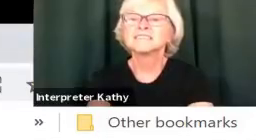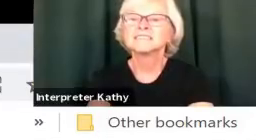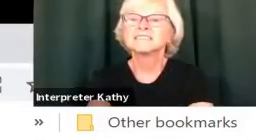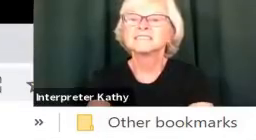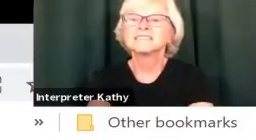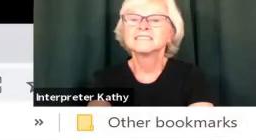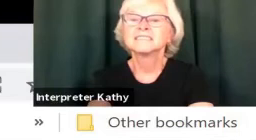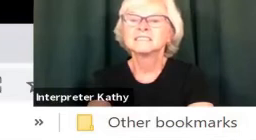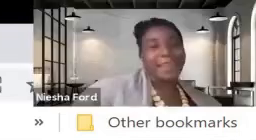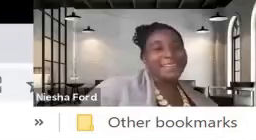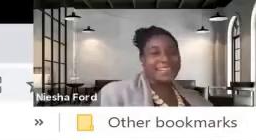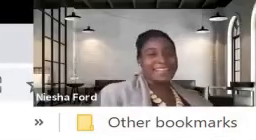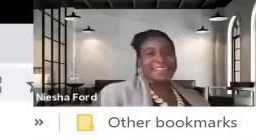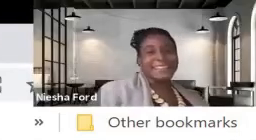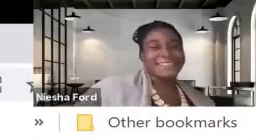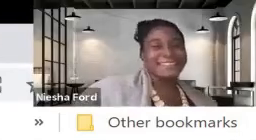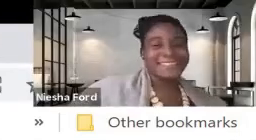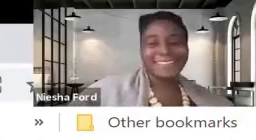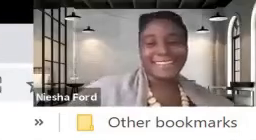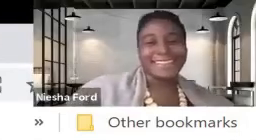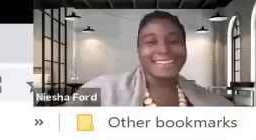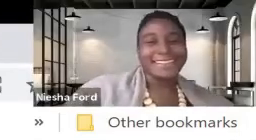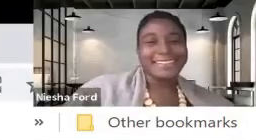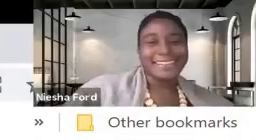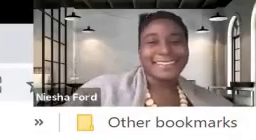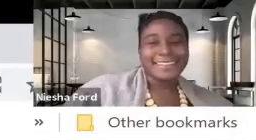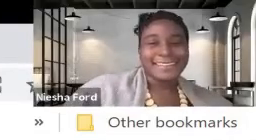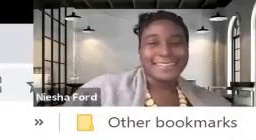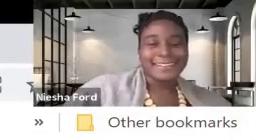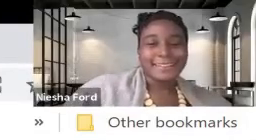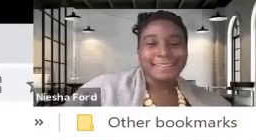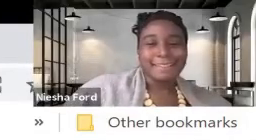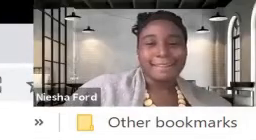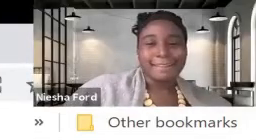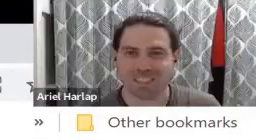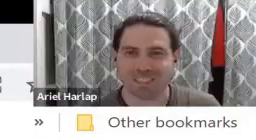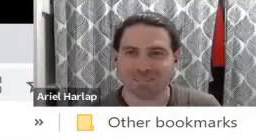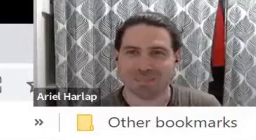Ready? I can share. Okay, thank you. You're welcome.